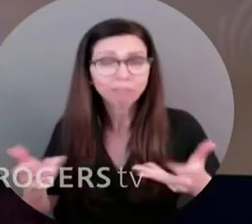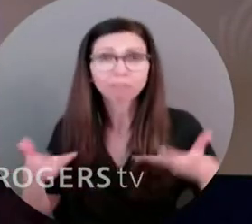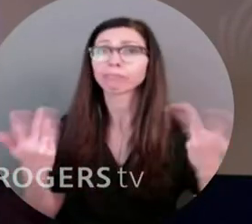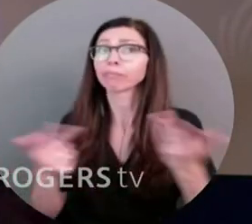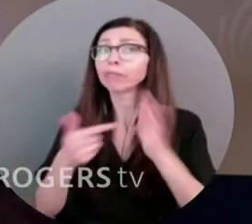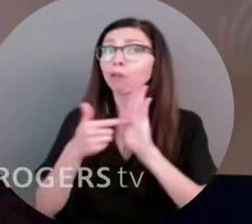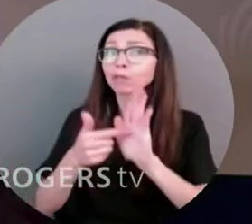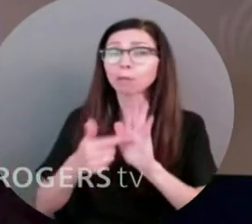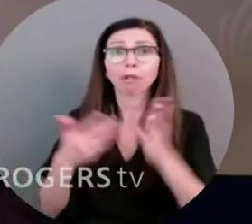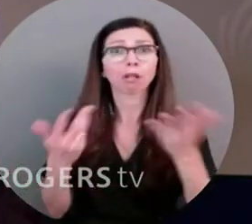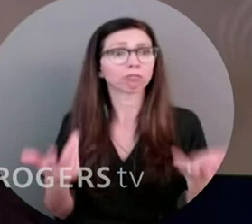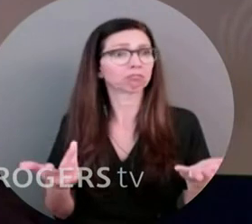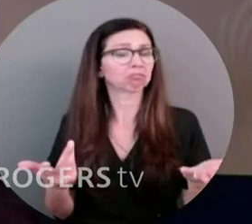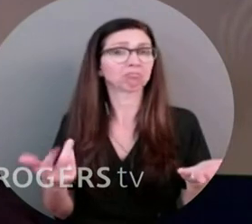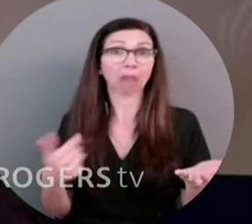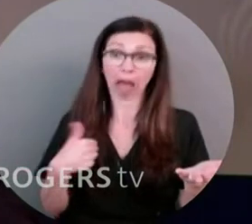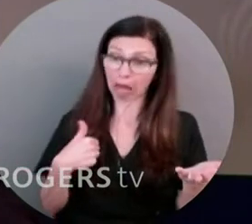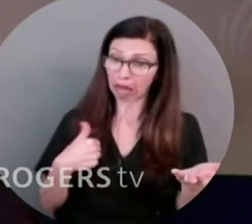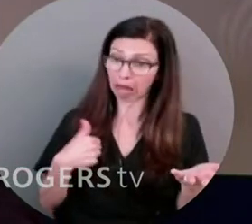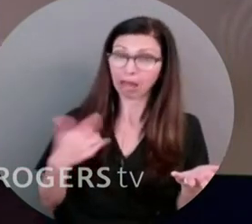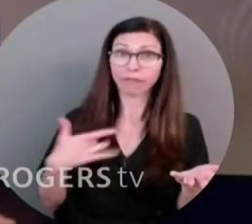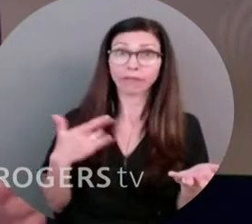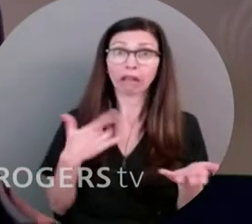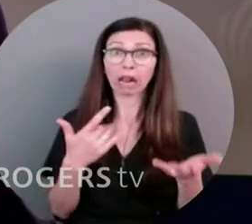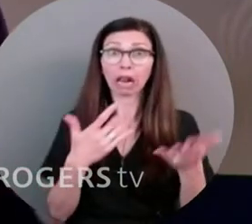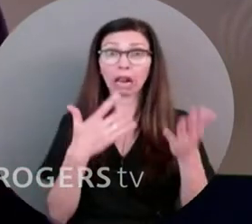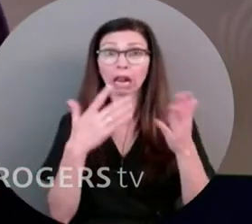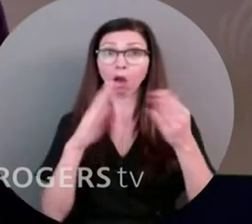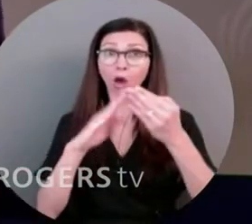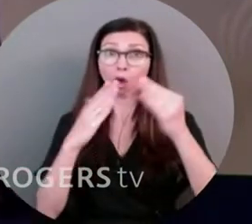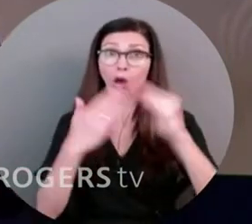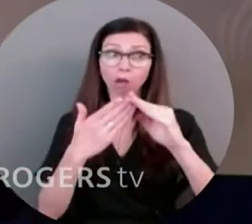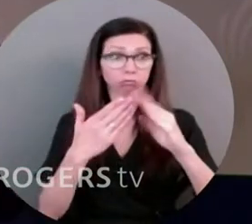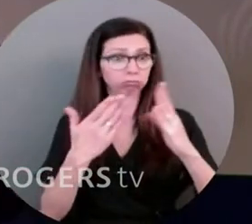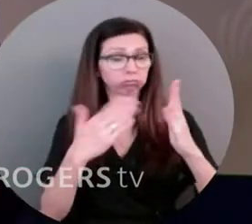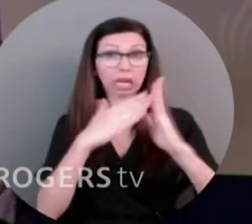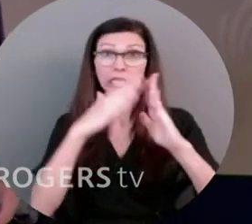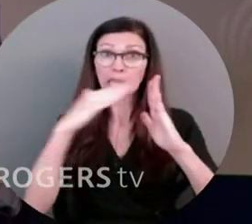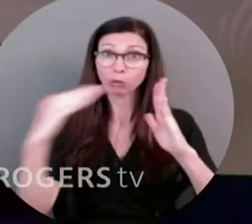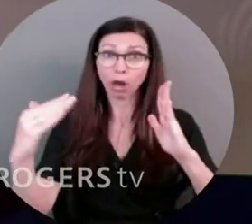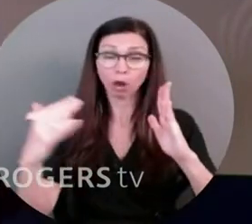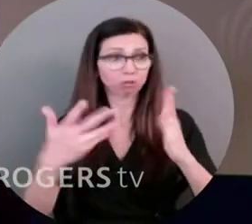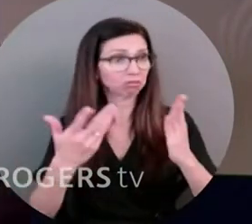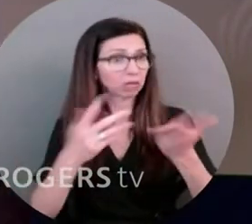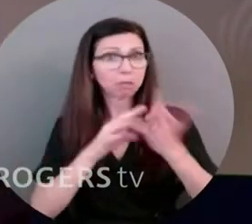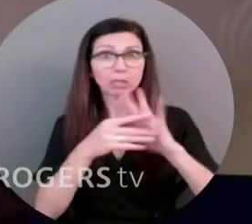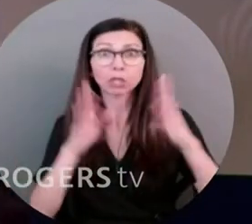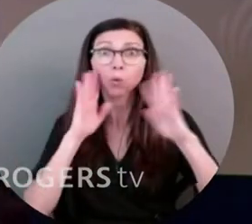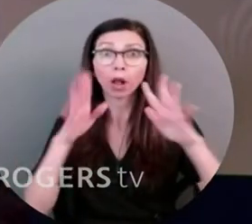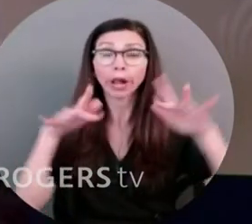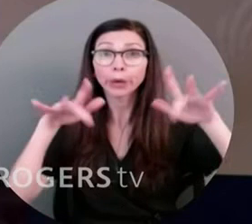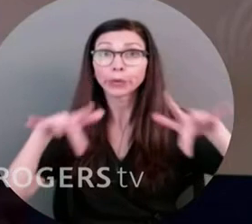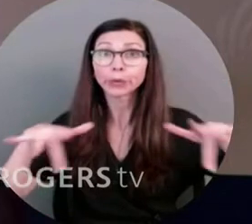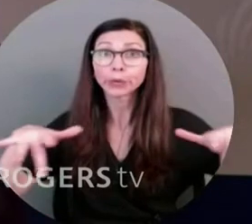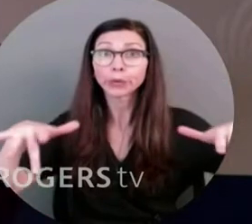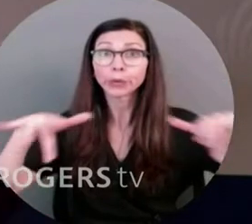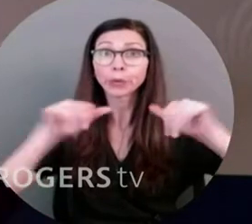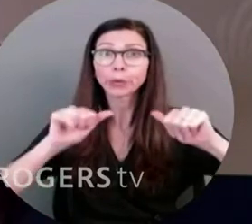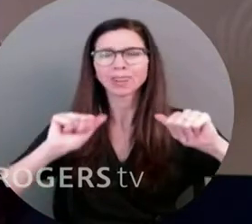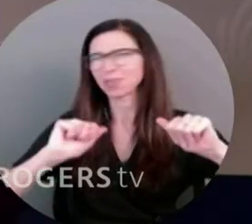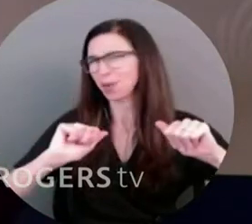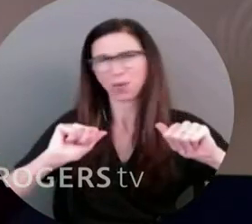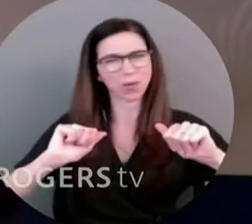emptying out. I still think there's a positive reason why people want to meet, get together, you